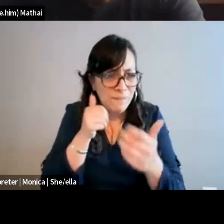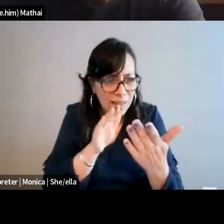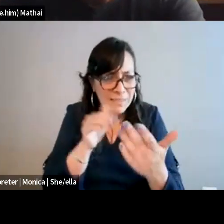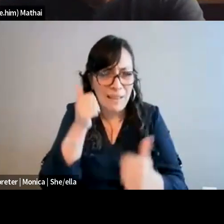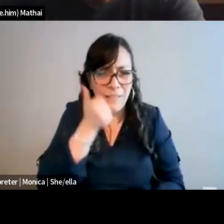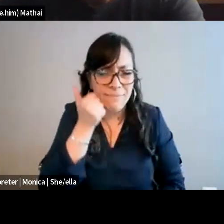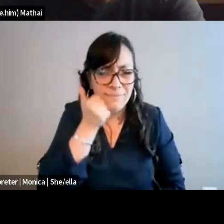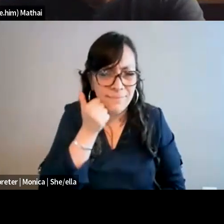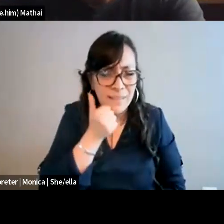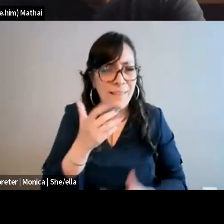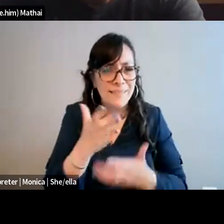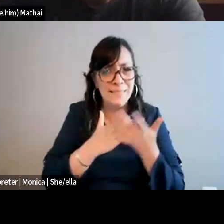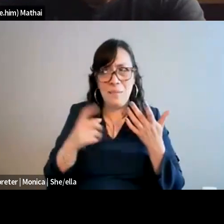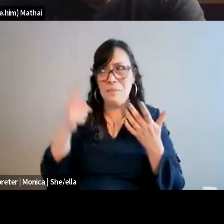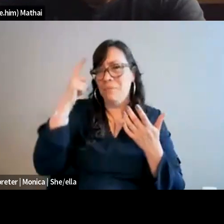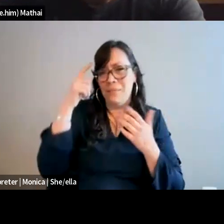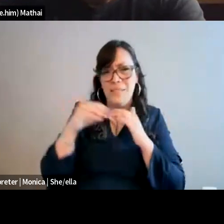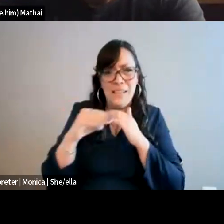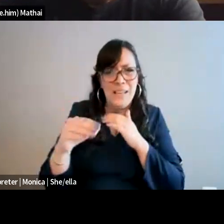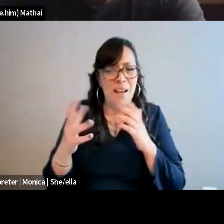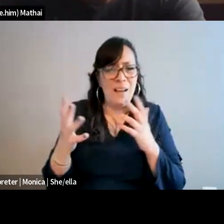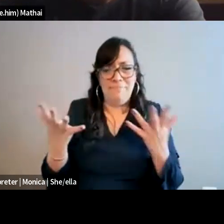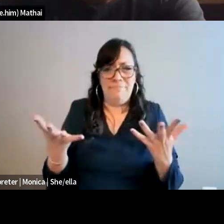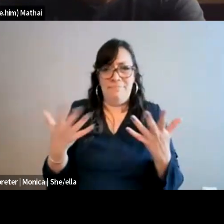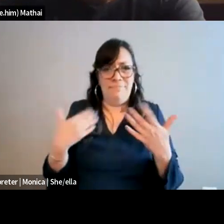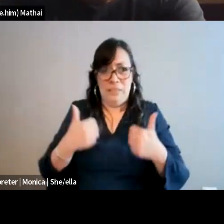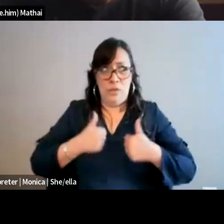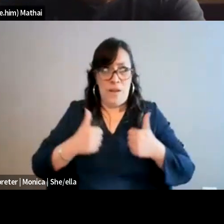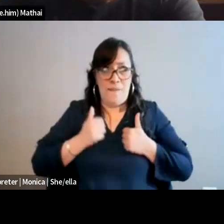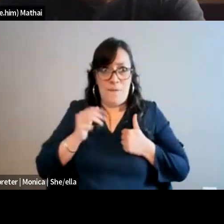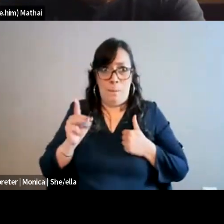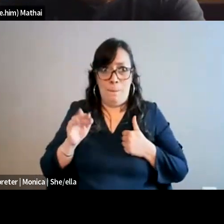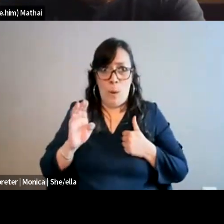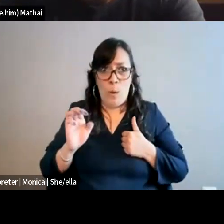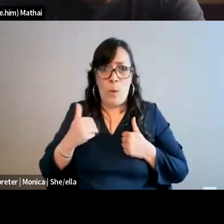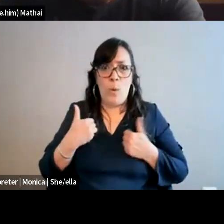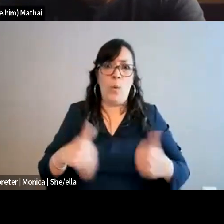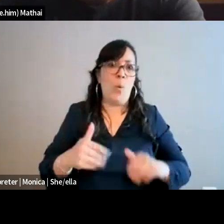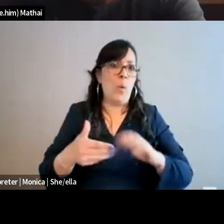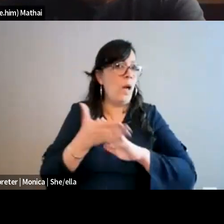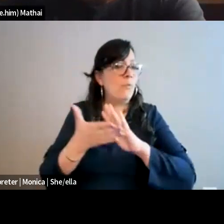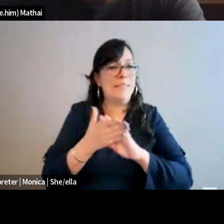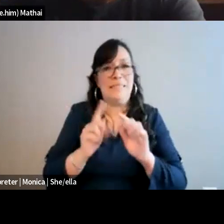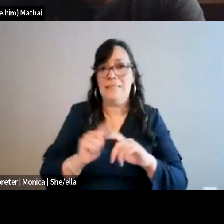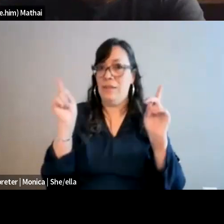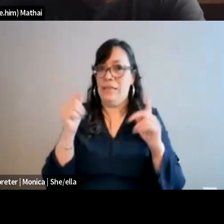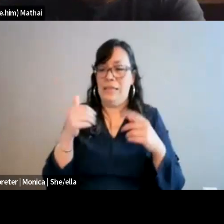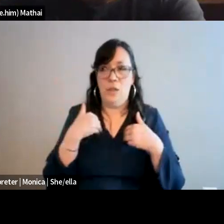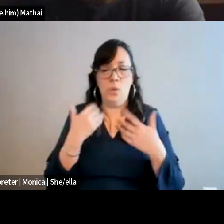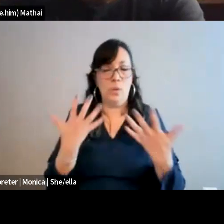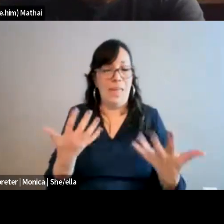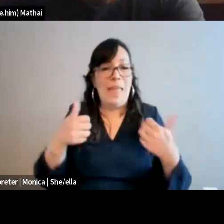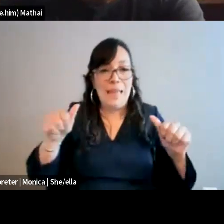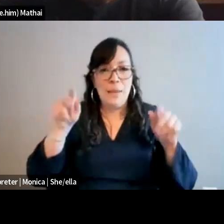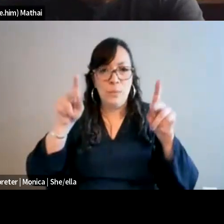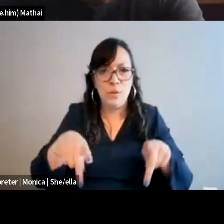even some of the mental states being in survival mode. You operate on a very different spectrum. And we know, for anybody who